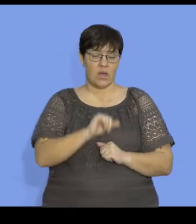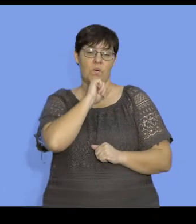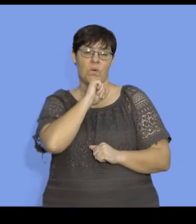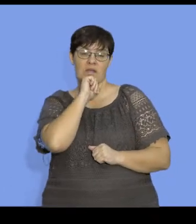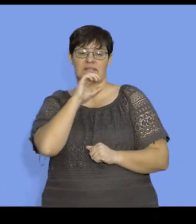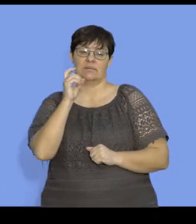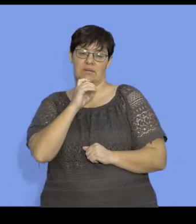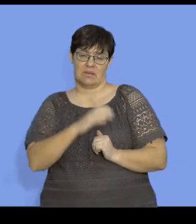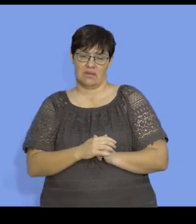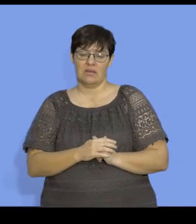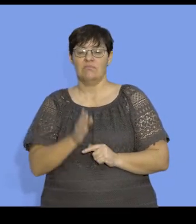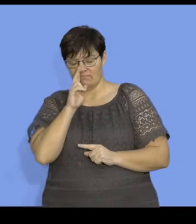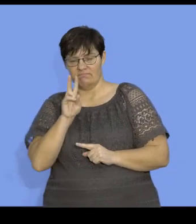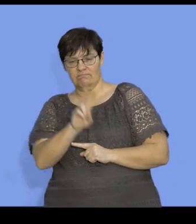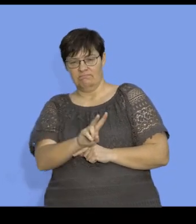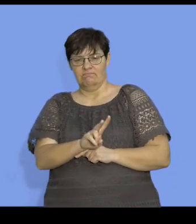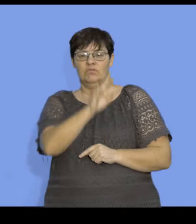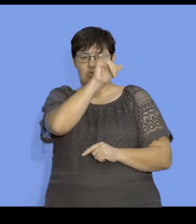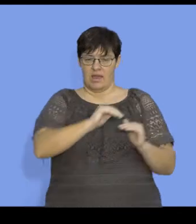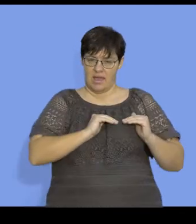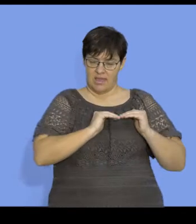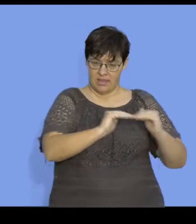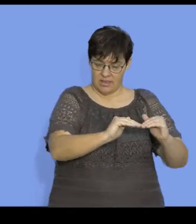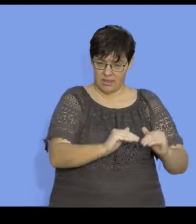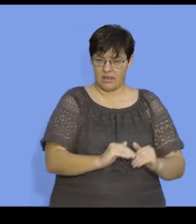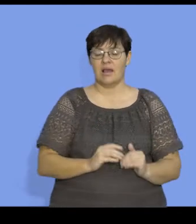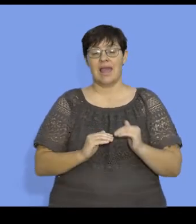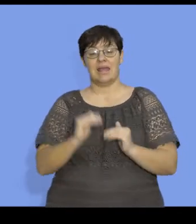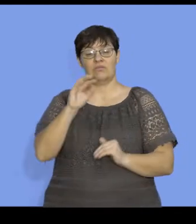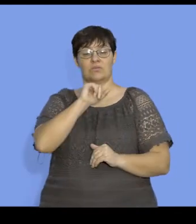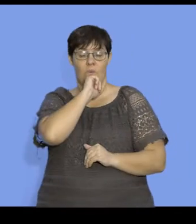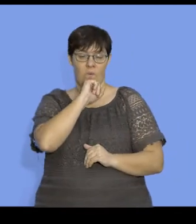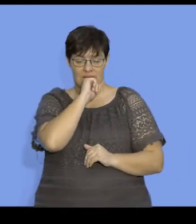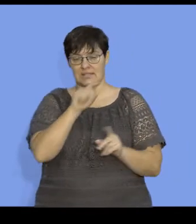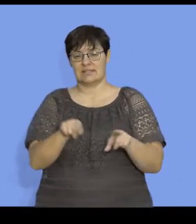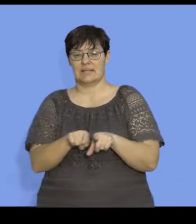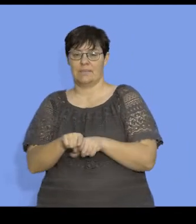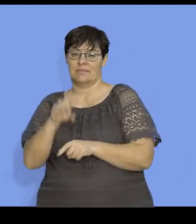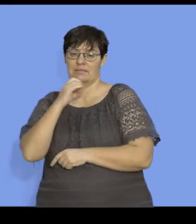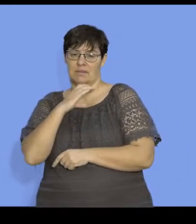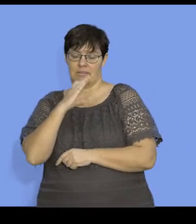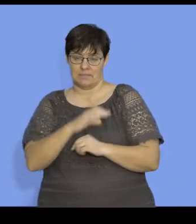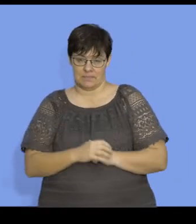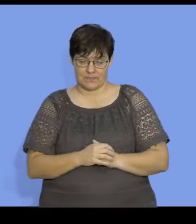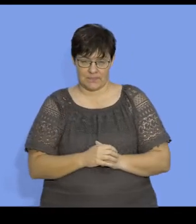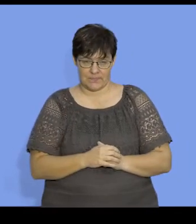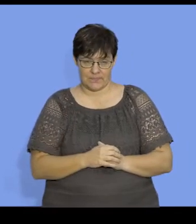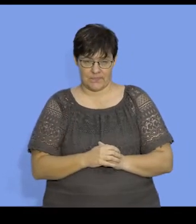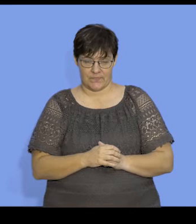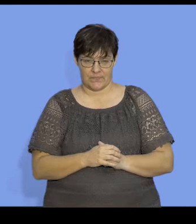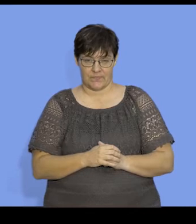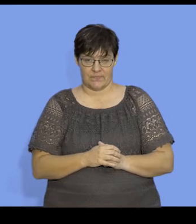and September. Clearly you can see July is constant, the increase is in August and in September.